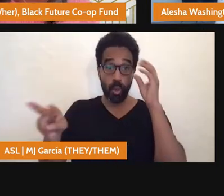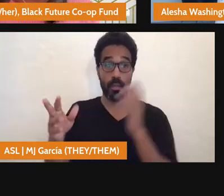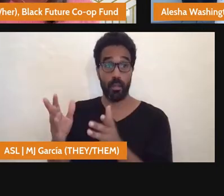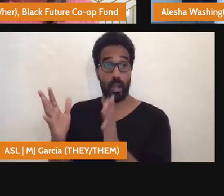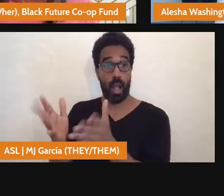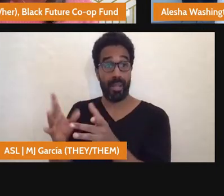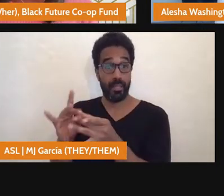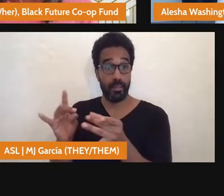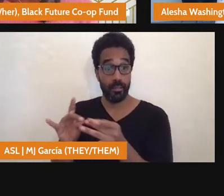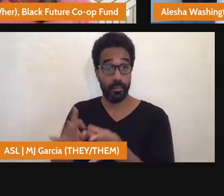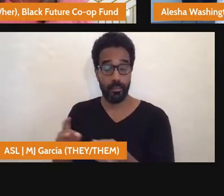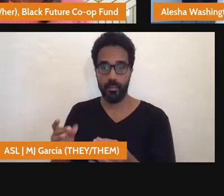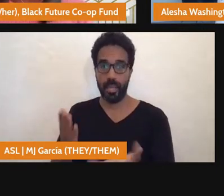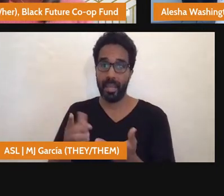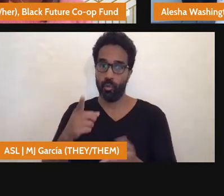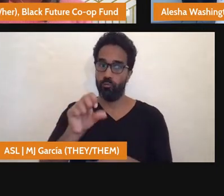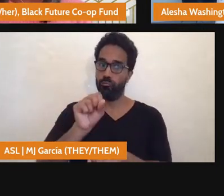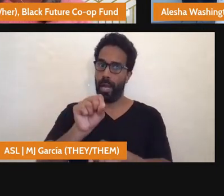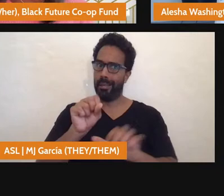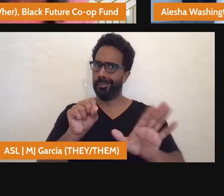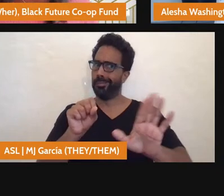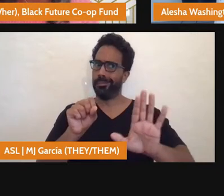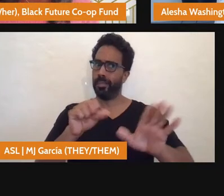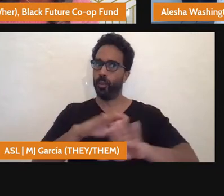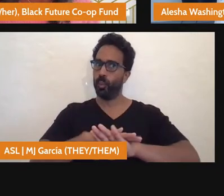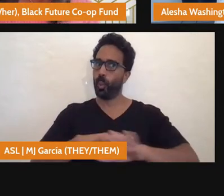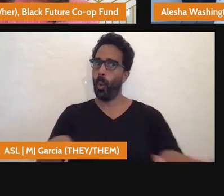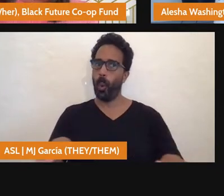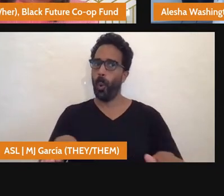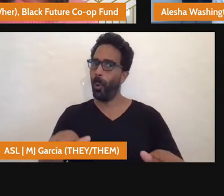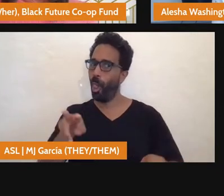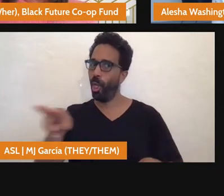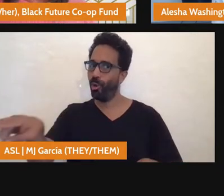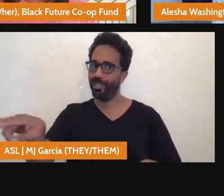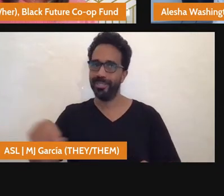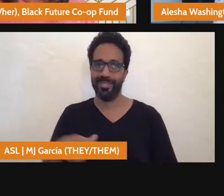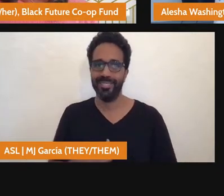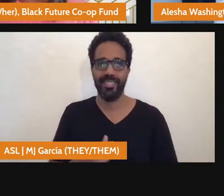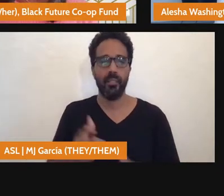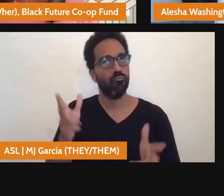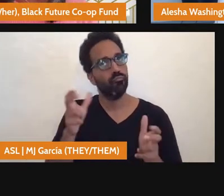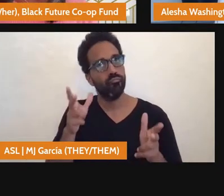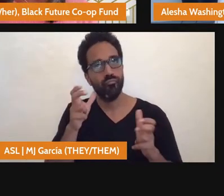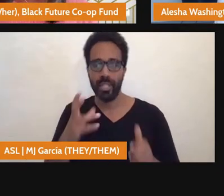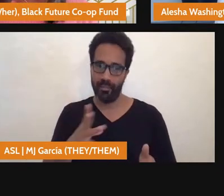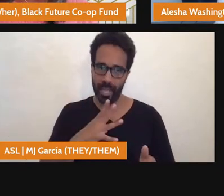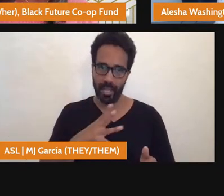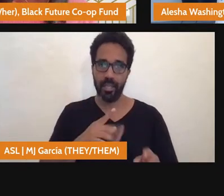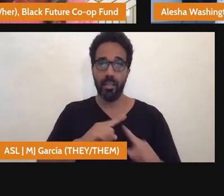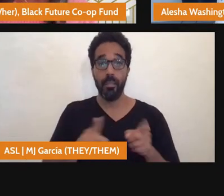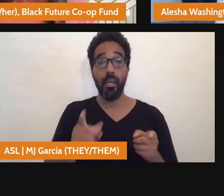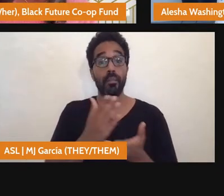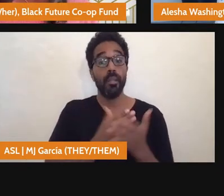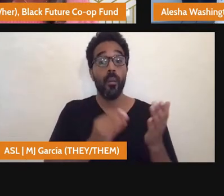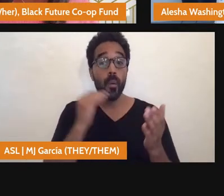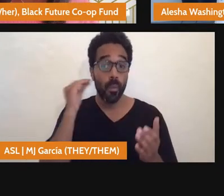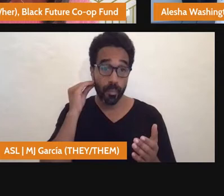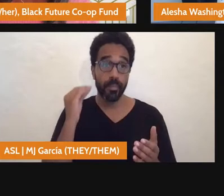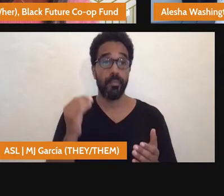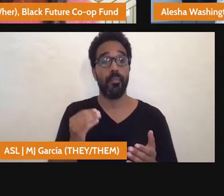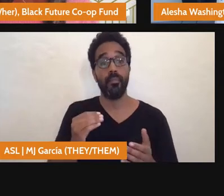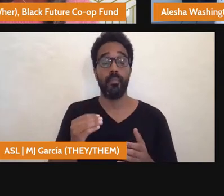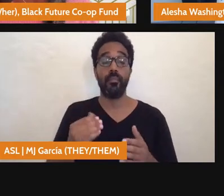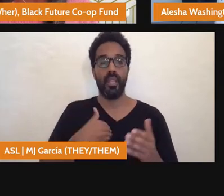may be on the road and driving and listening to this like it's a good old podcast. But folks have honed in on, you know, foundations must lean